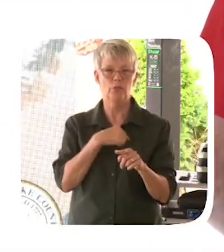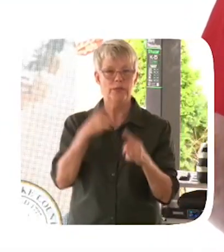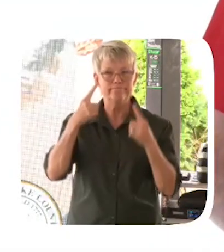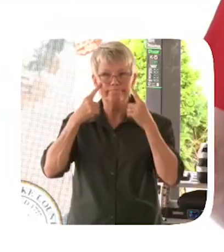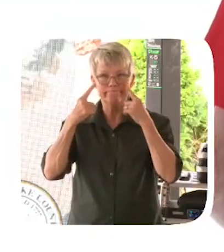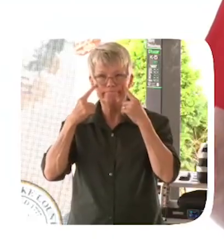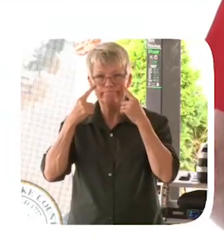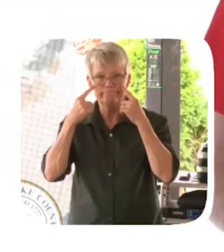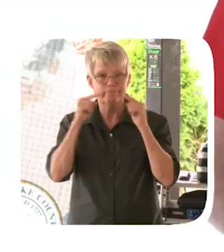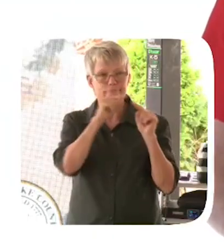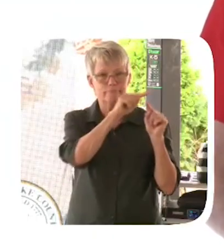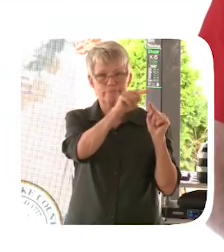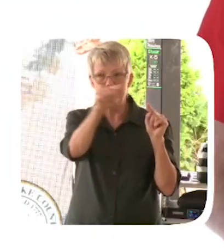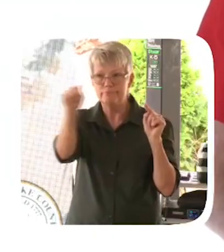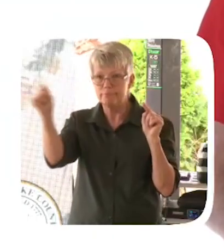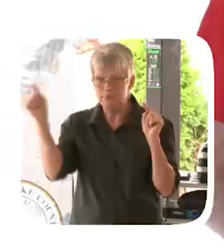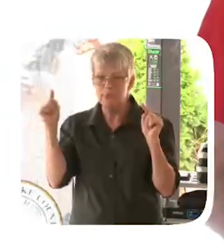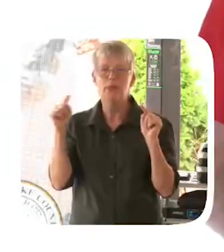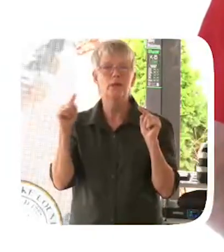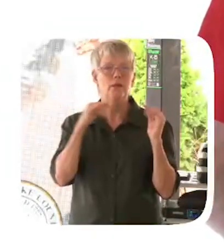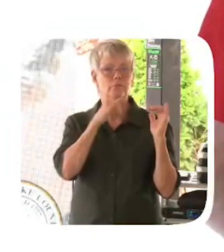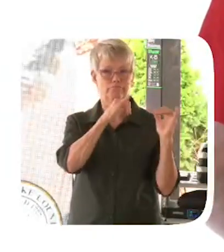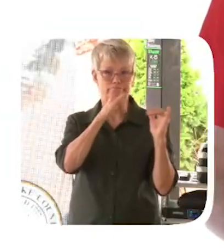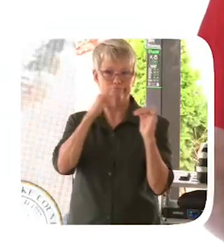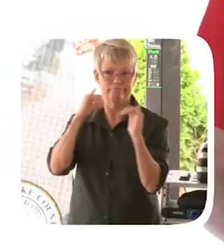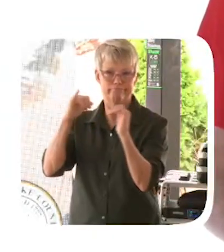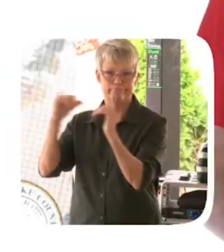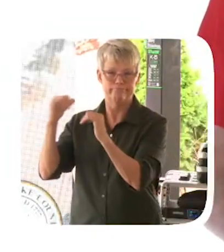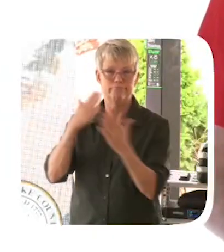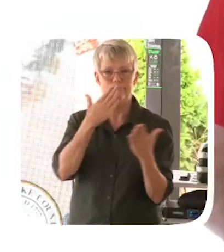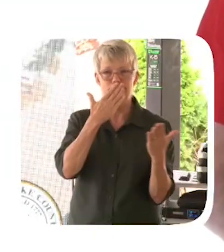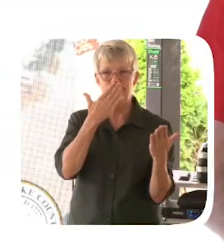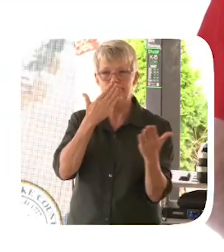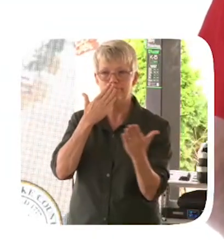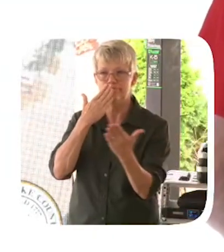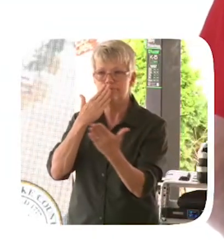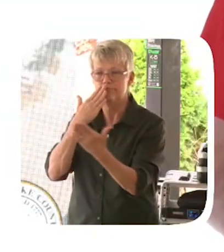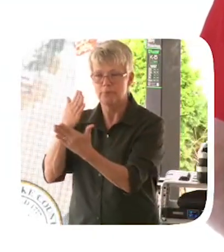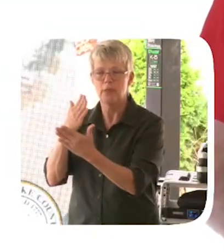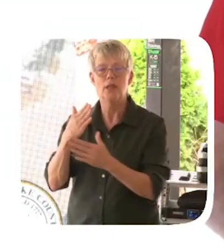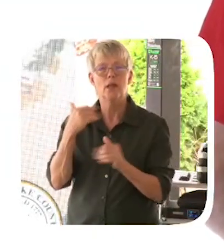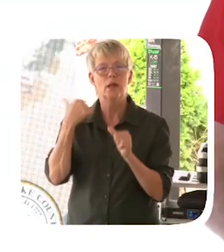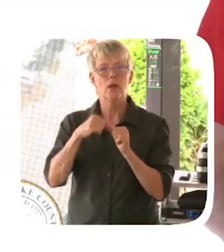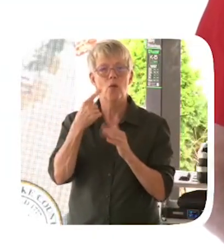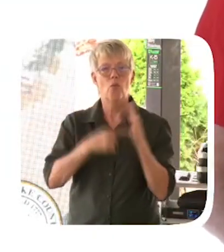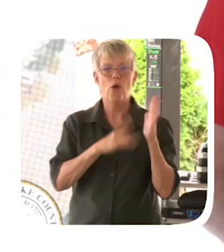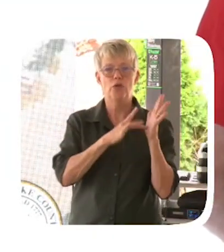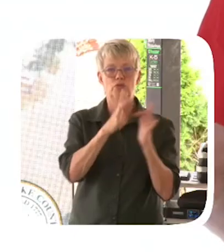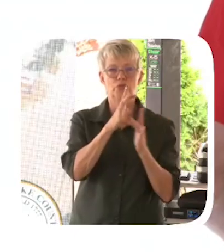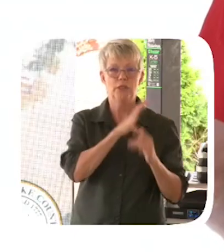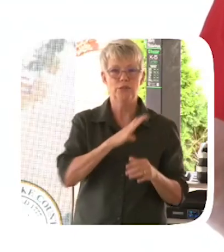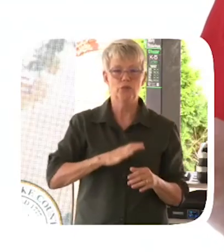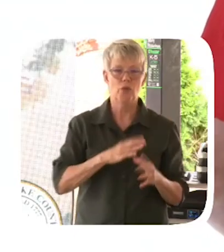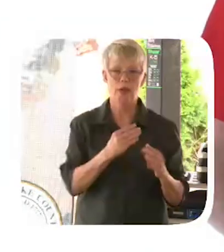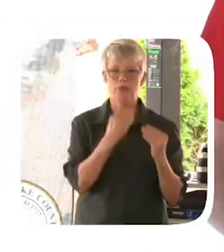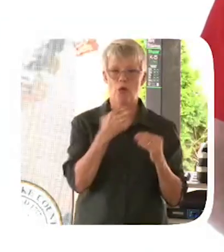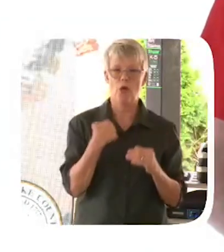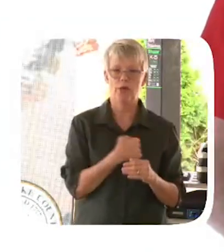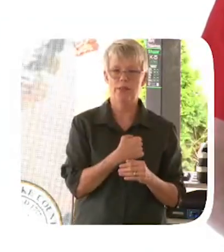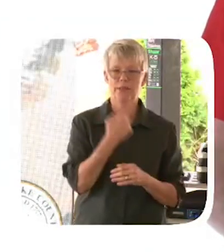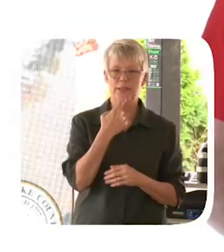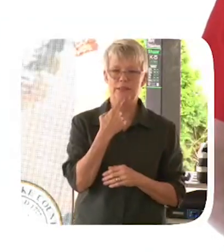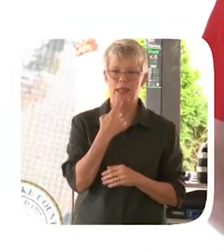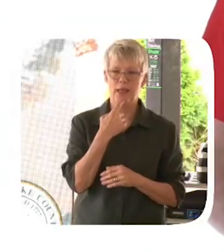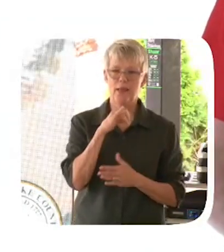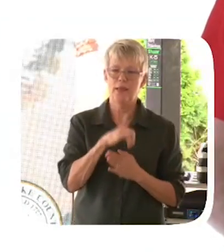different people, and I know you are too. This overwhelming outpouring of support reminded me of what Jesus Christ taught us and said was the